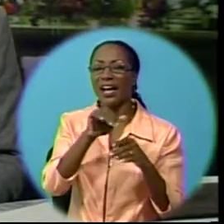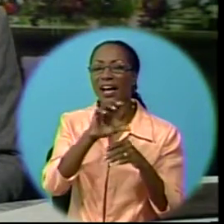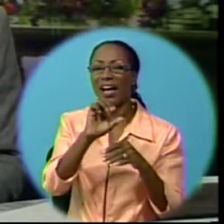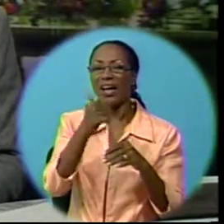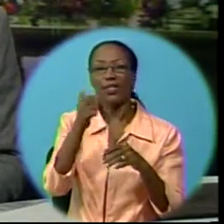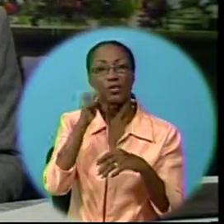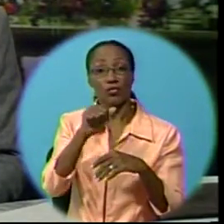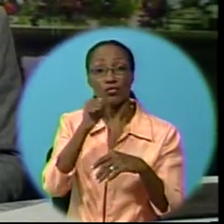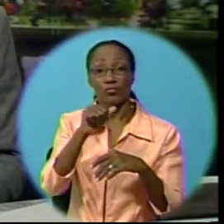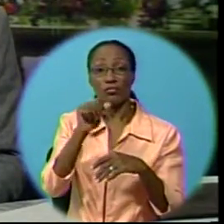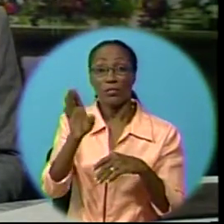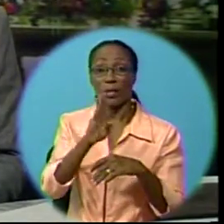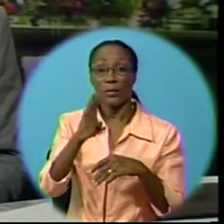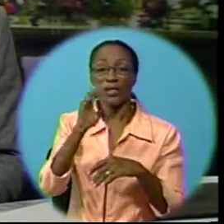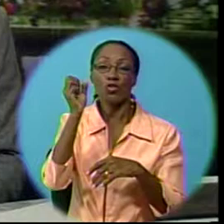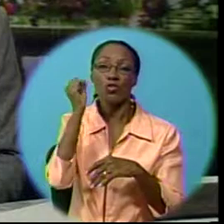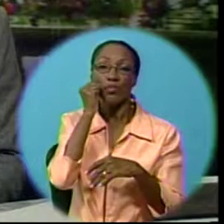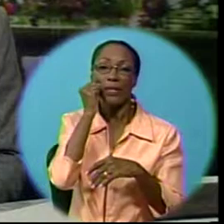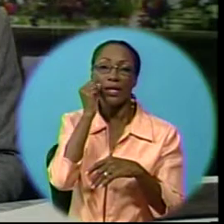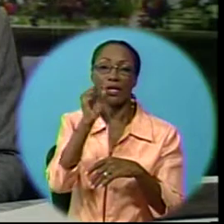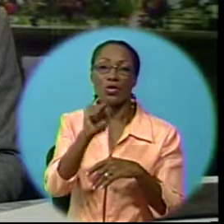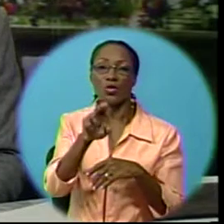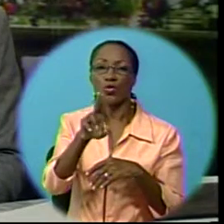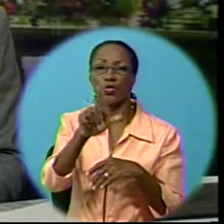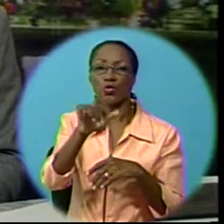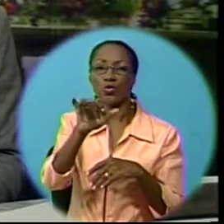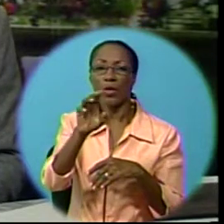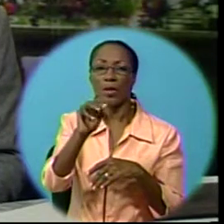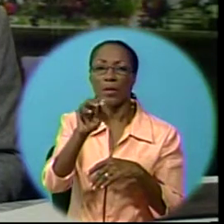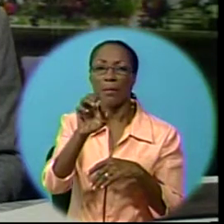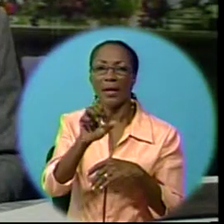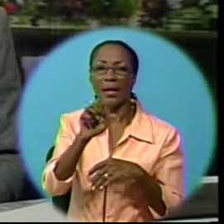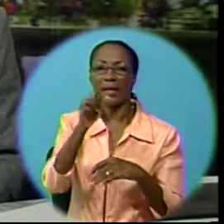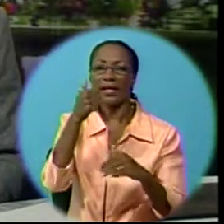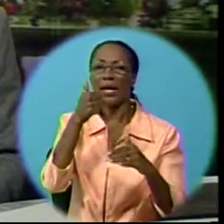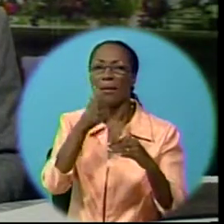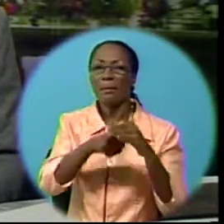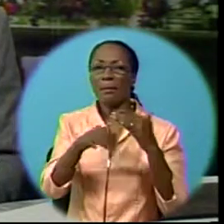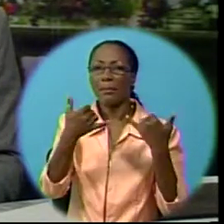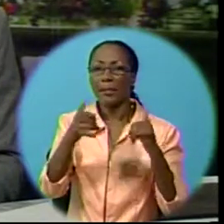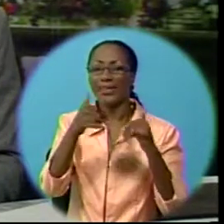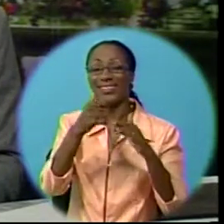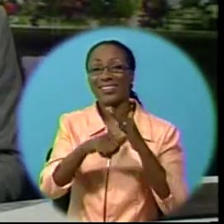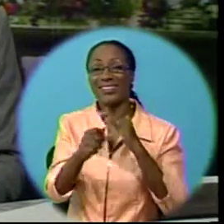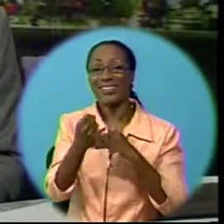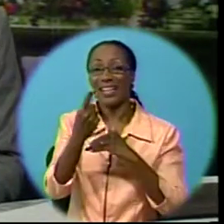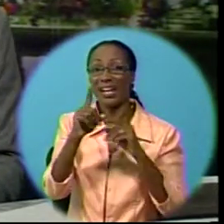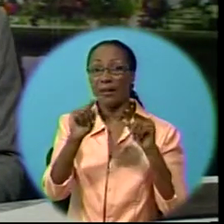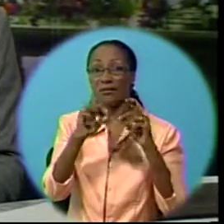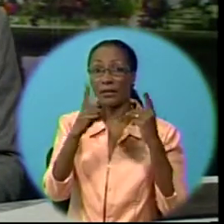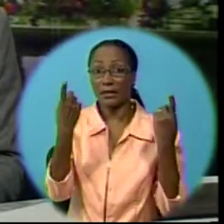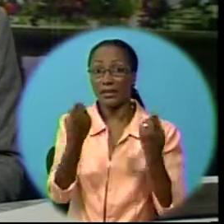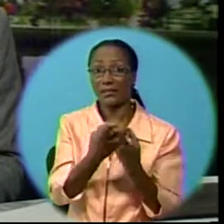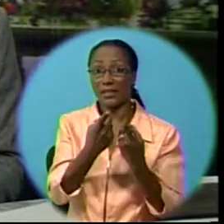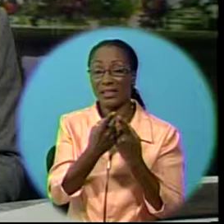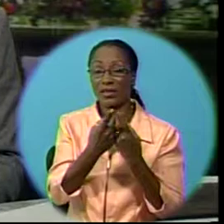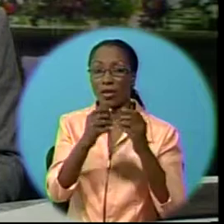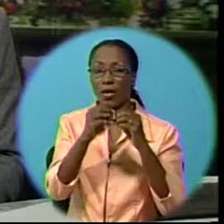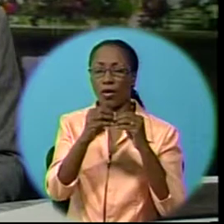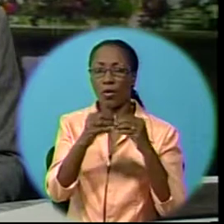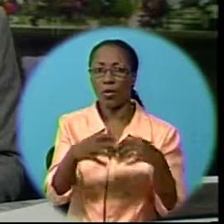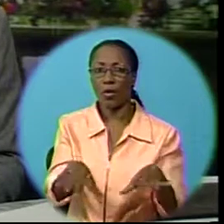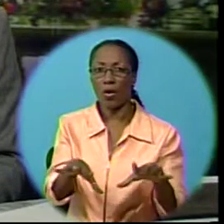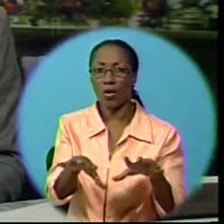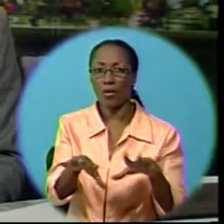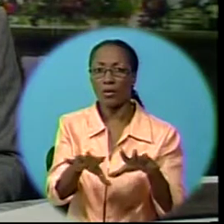action, Barbadian Sumeria Suleiman, playing in the under-11 division, was knocked out in round 2, and she also lost in the